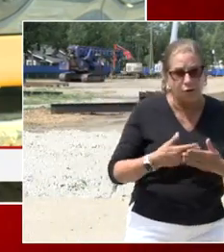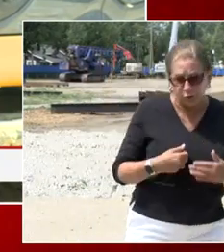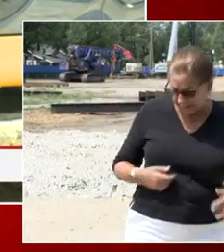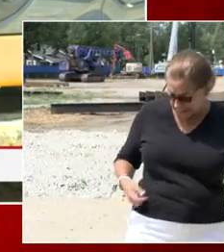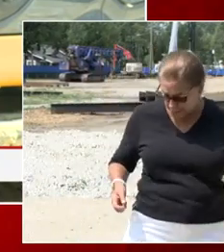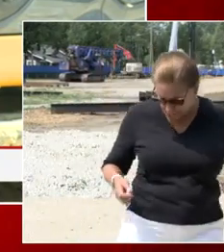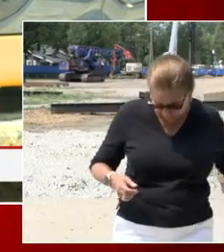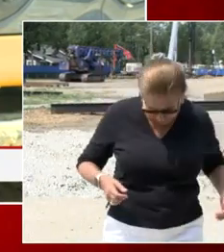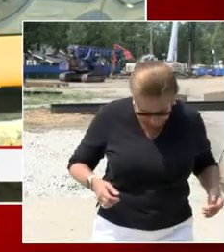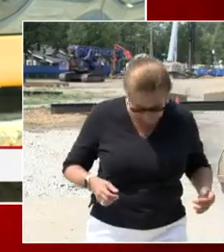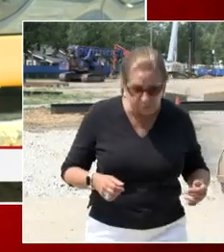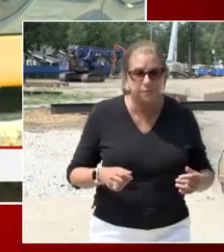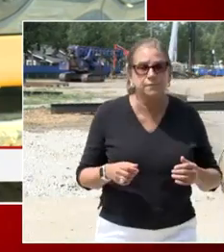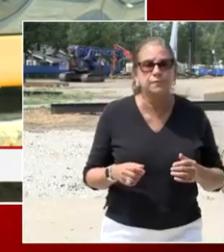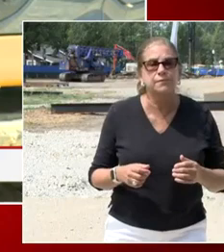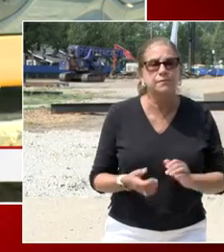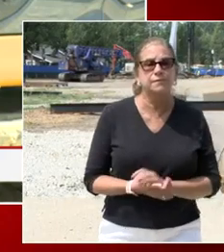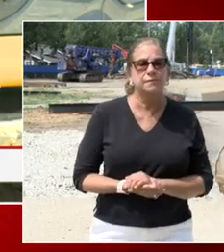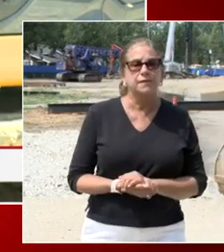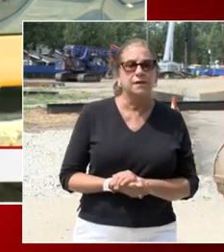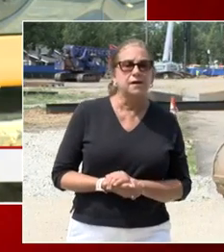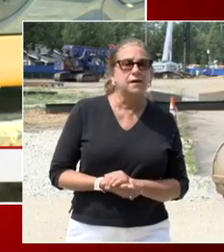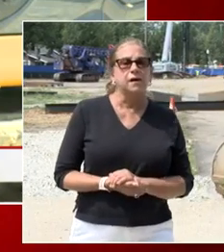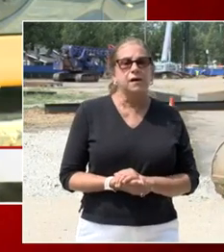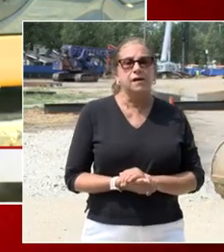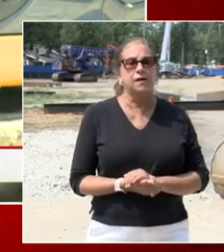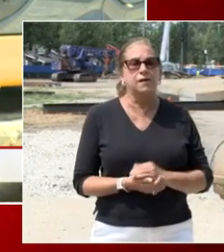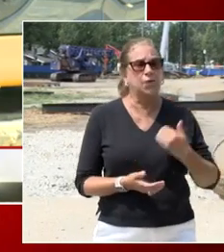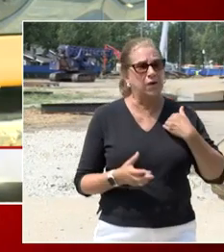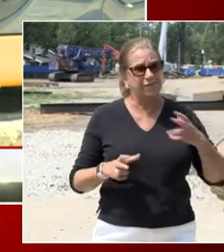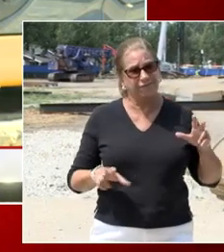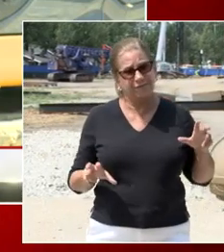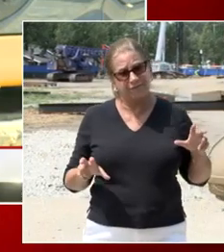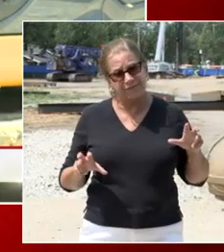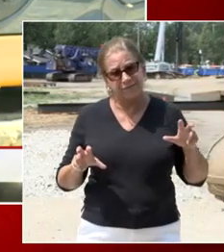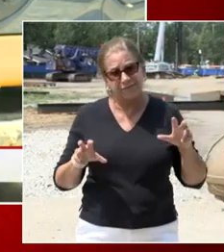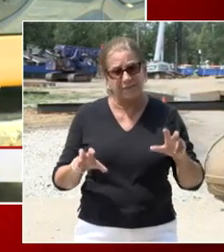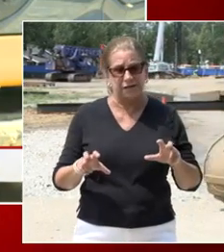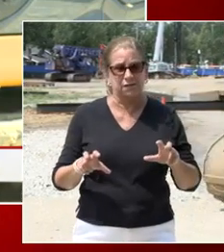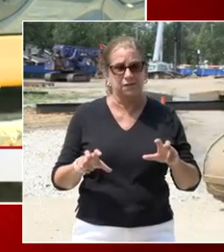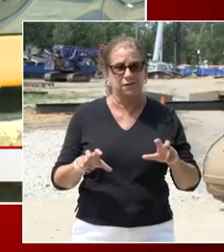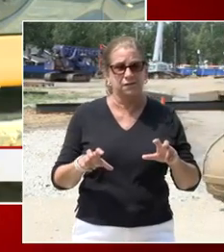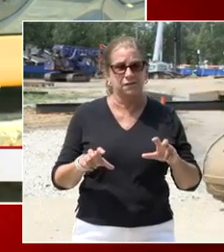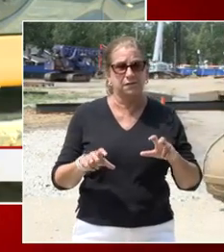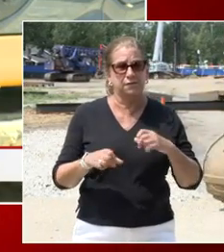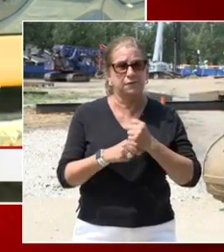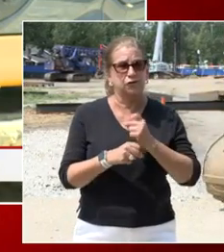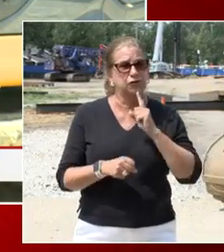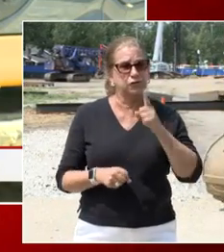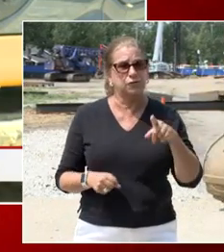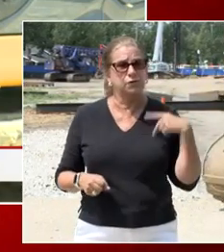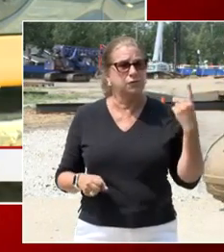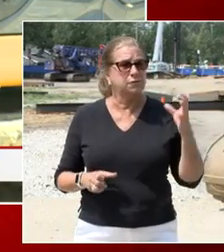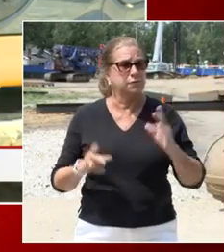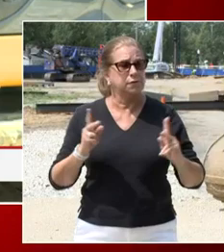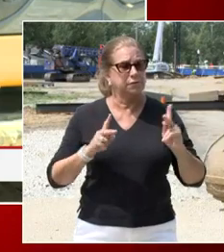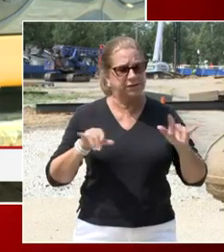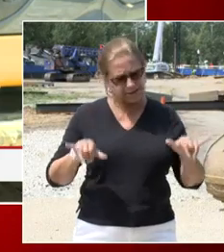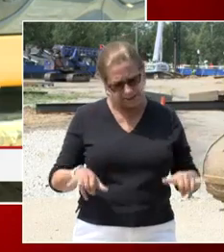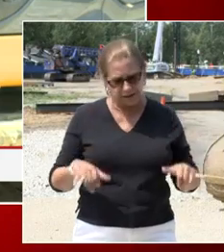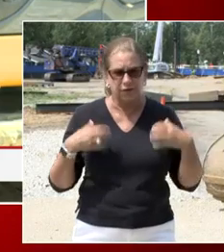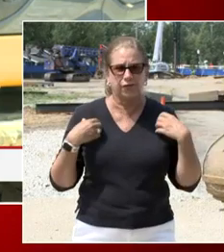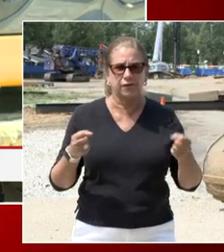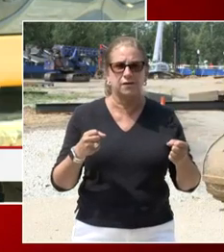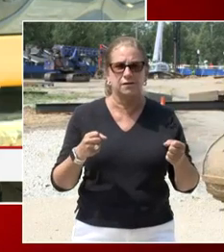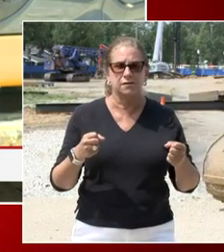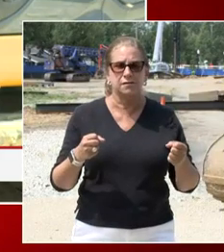agrees. We invest so much in making sure that Washingtonians are healthy. And now we have to make sure that